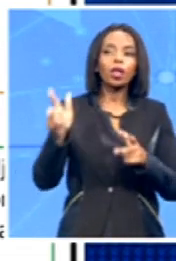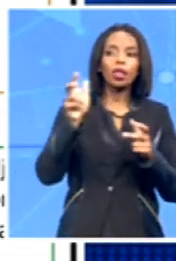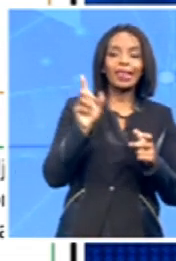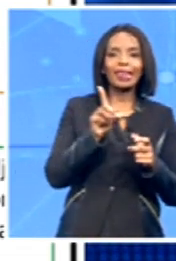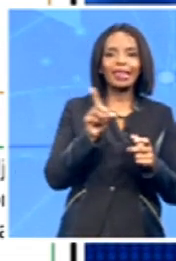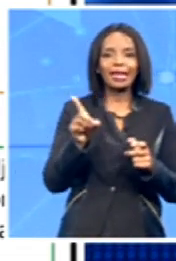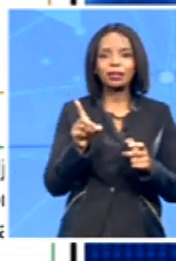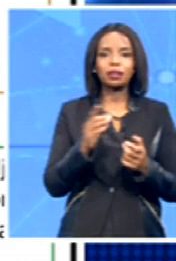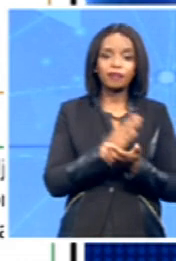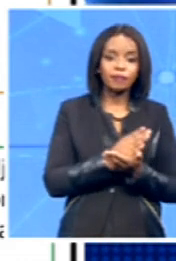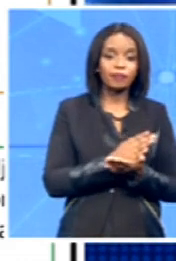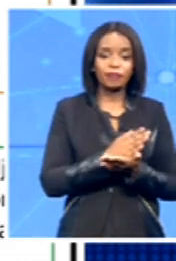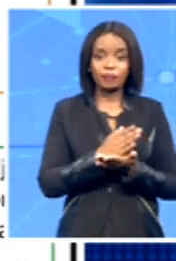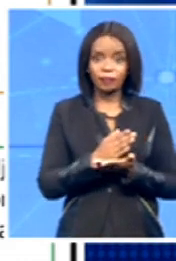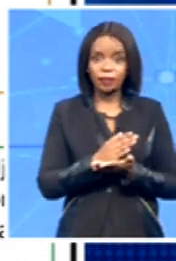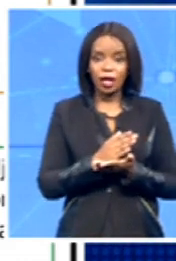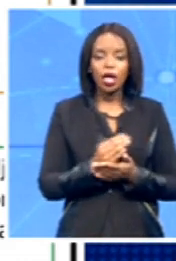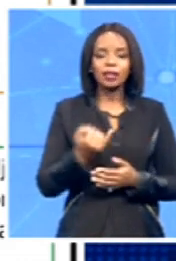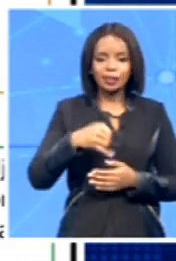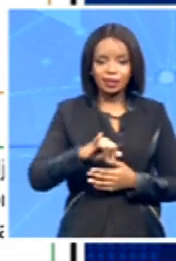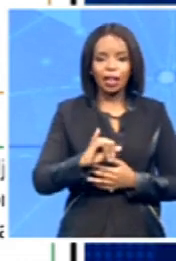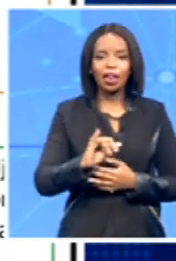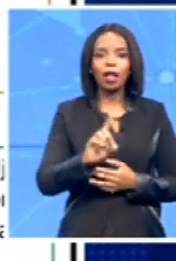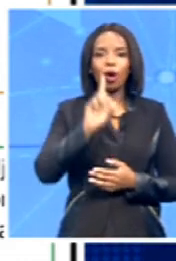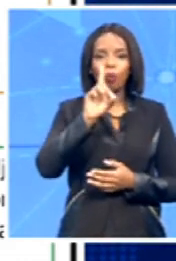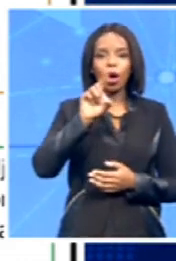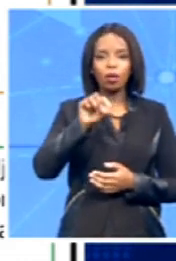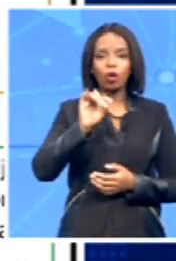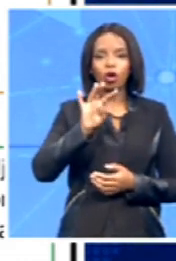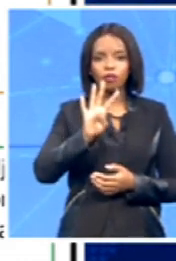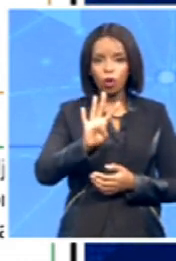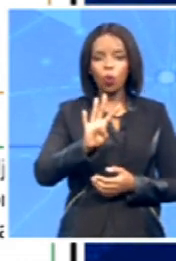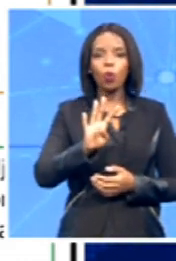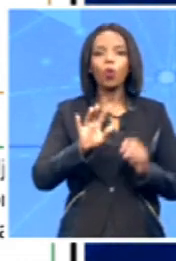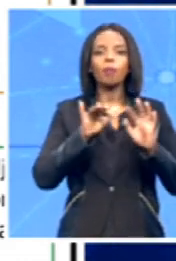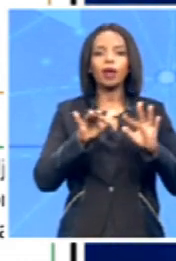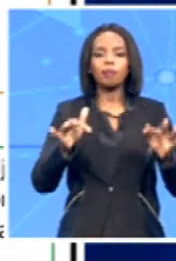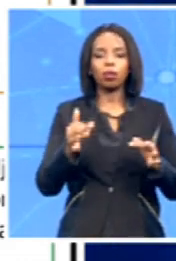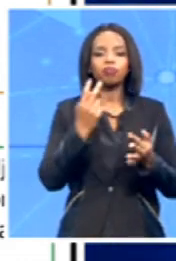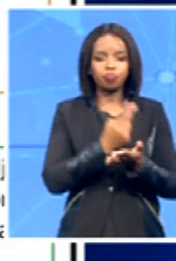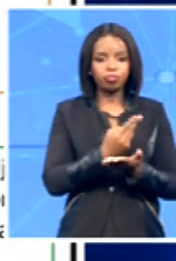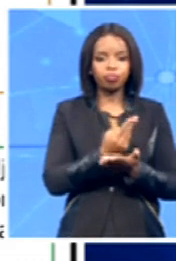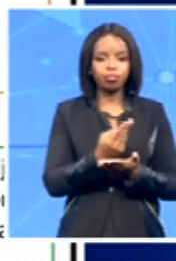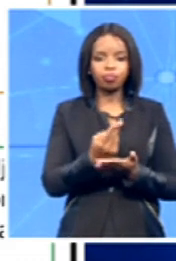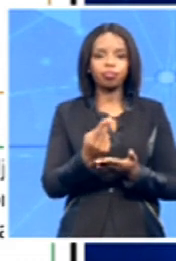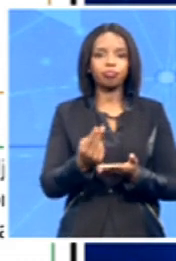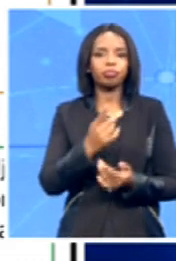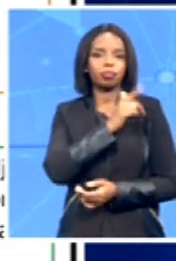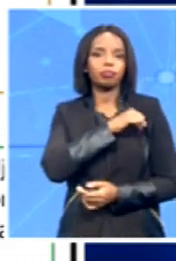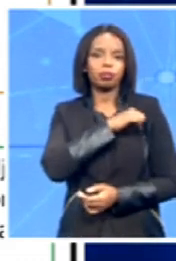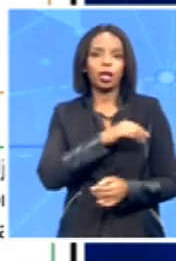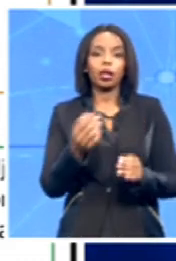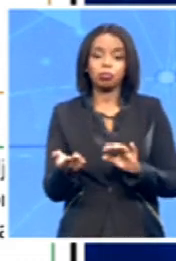times lower risk for infection and admission, and a 2.4 just for death, if you've taken those two factors away. So there's